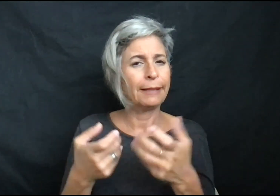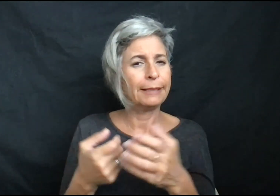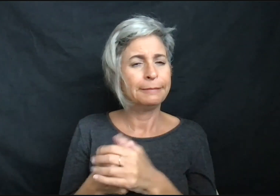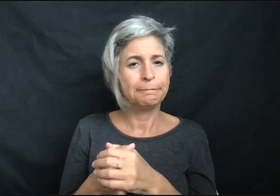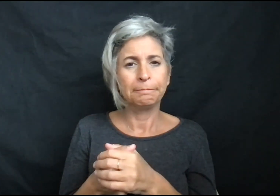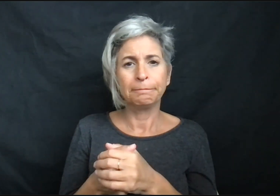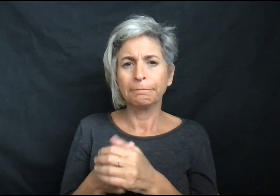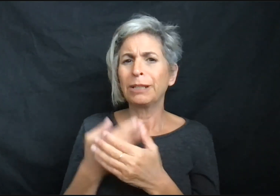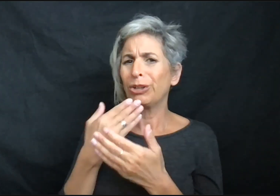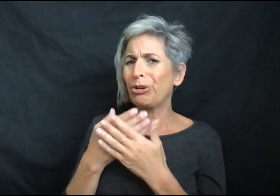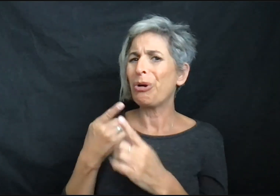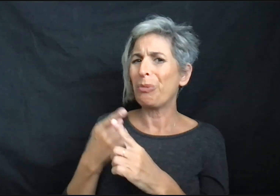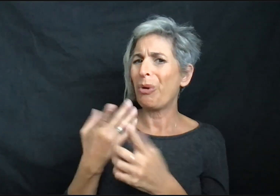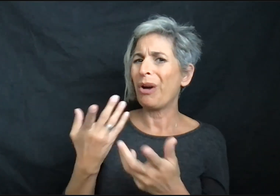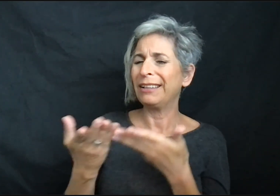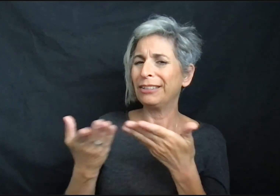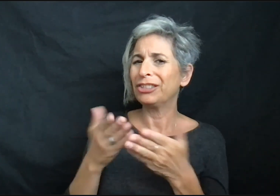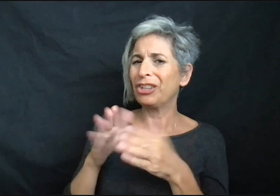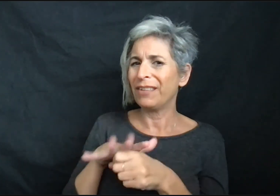point. Yeah, in the service area.